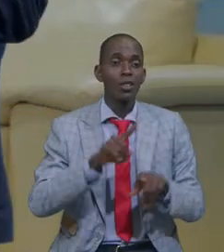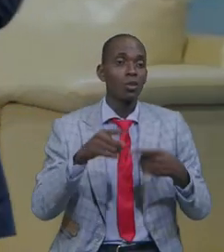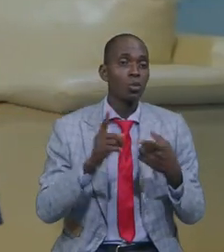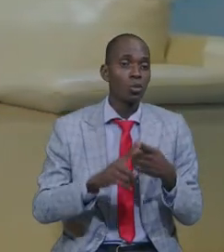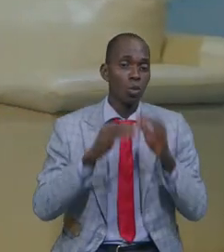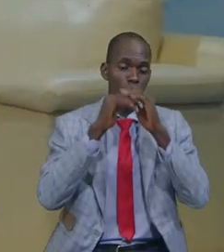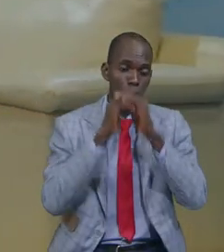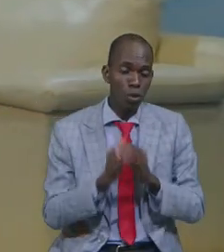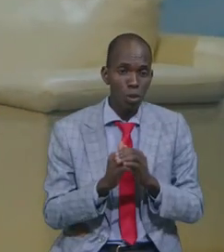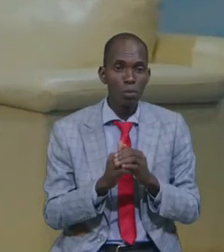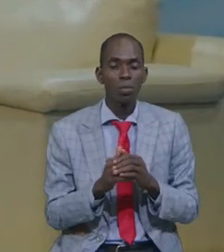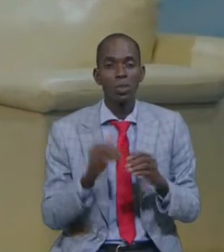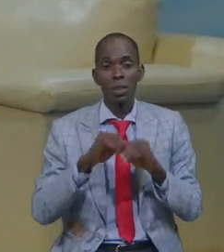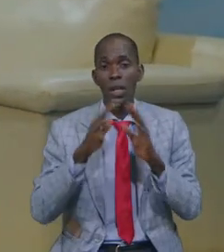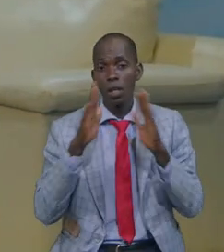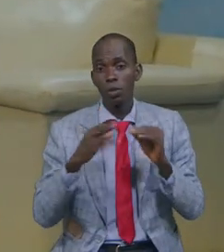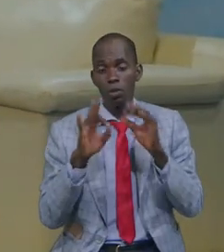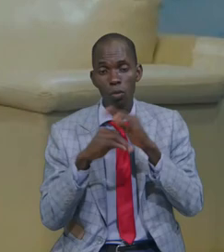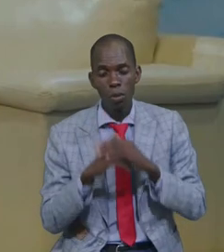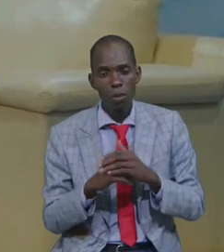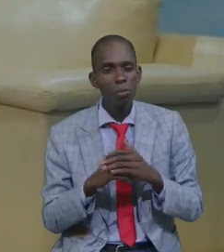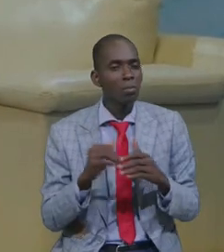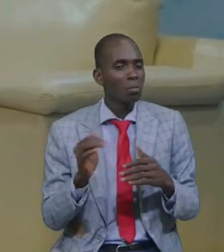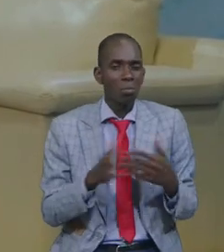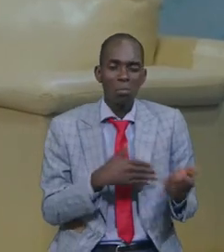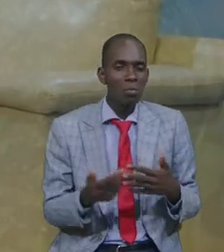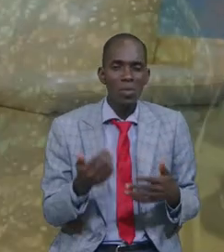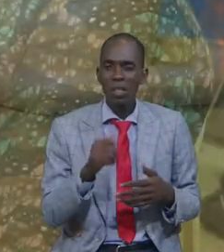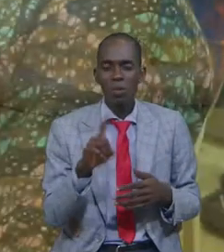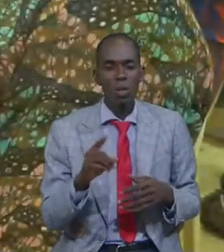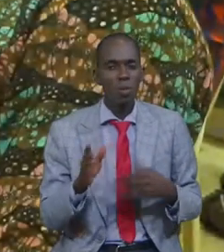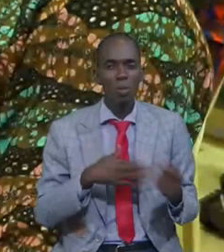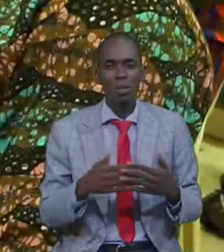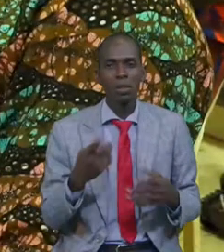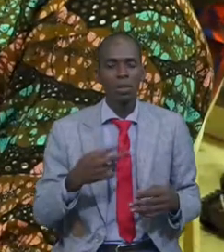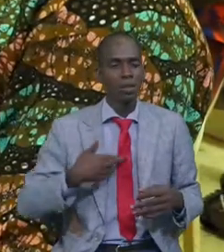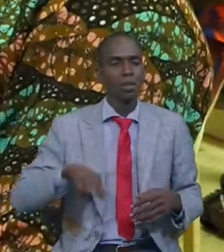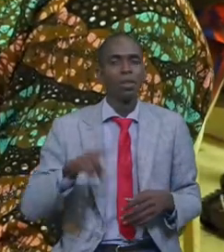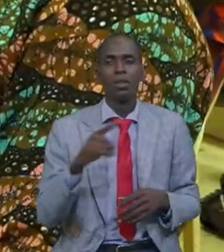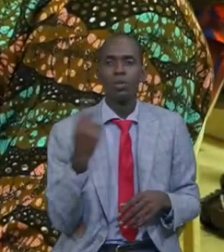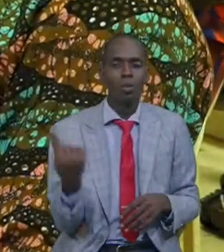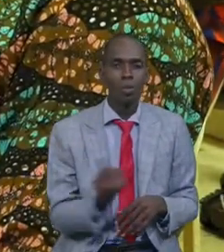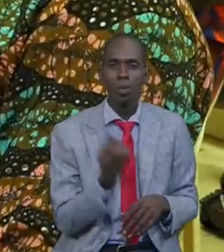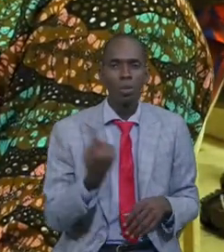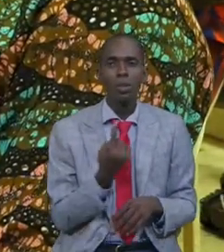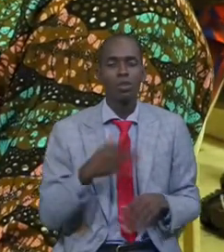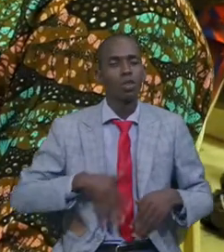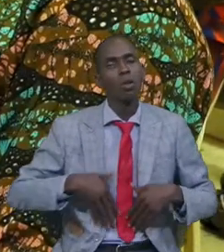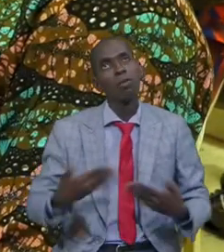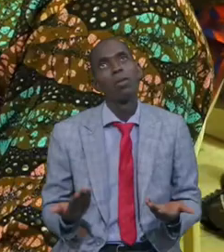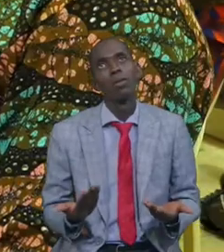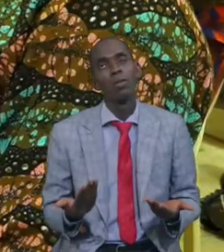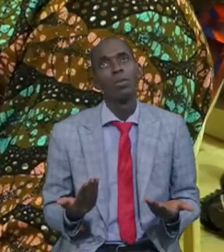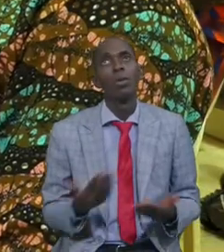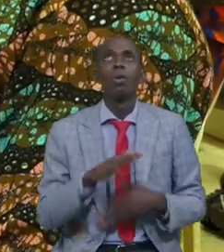anywhere, anytime, whatever religion, they are used to confession. Almighty,